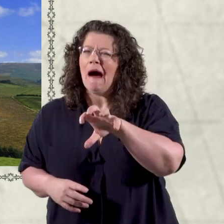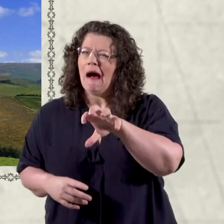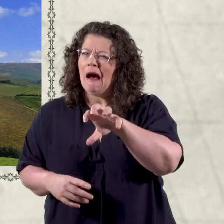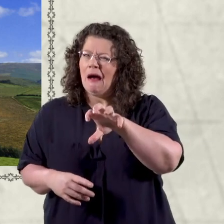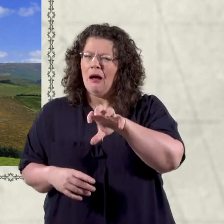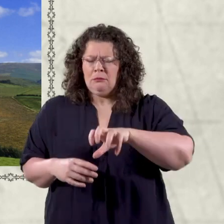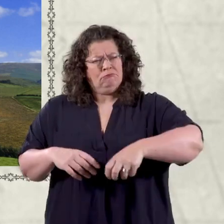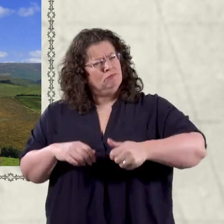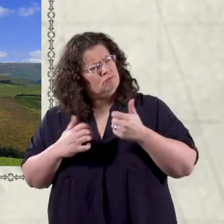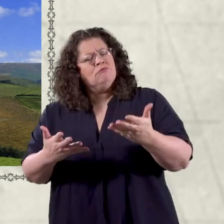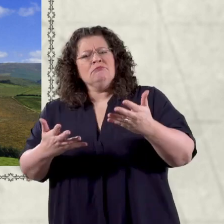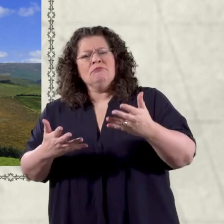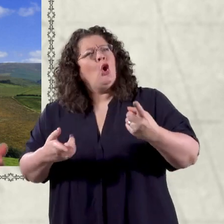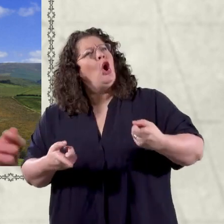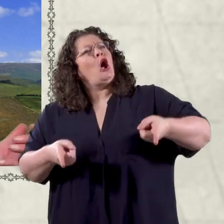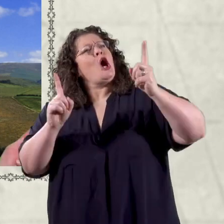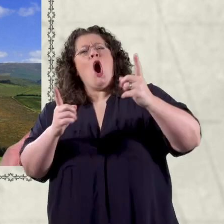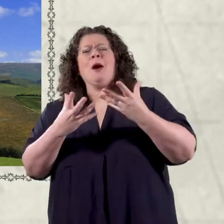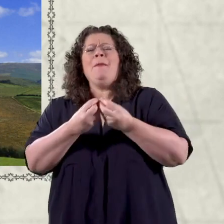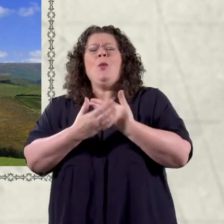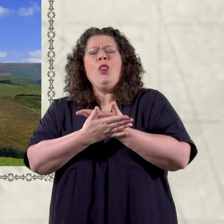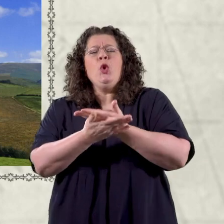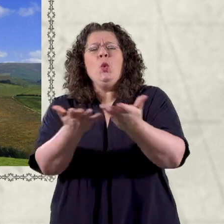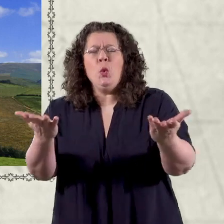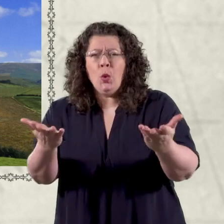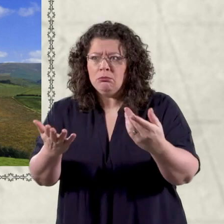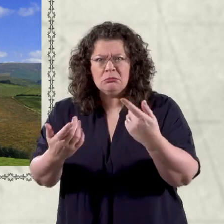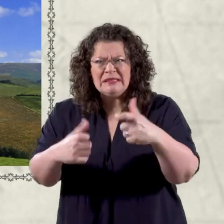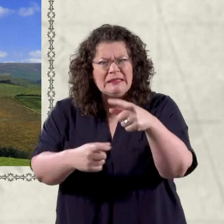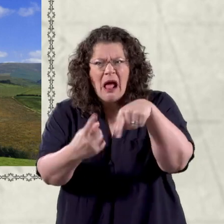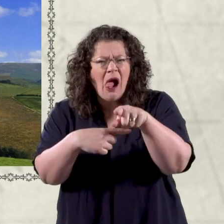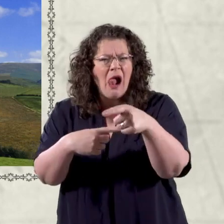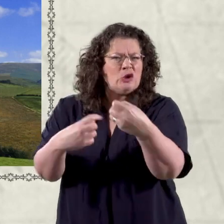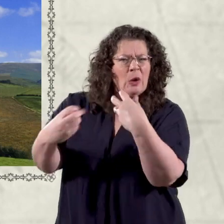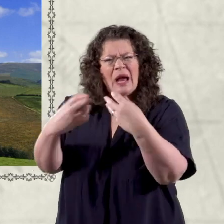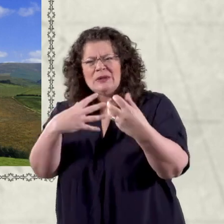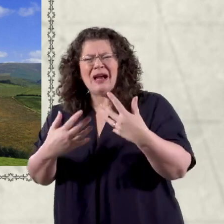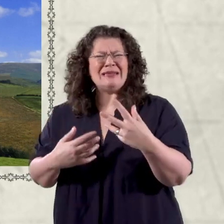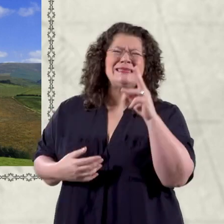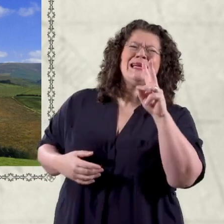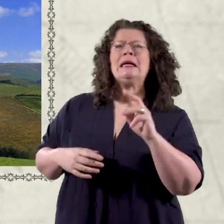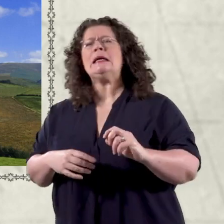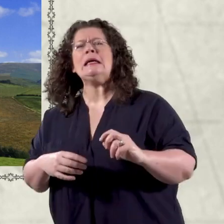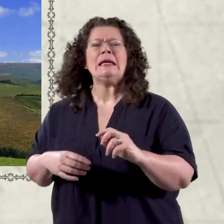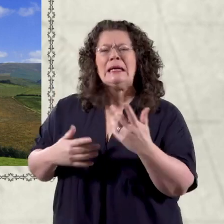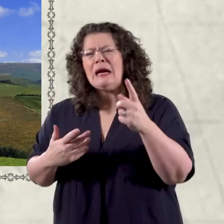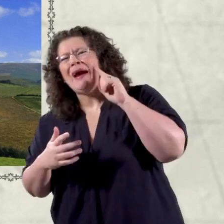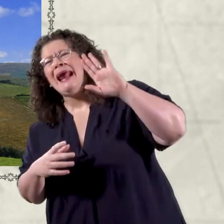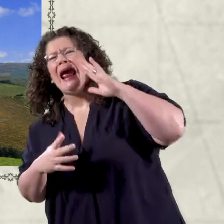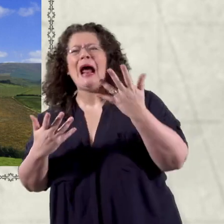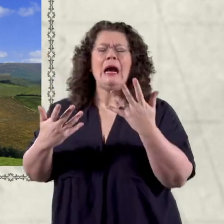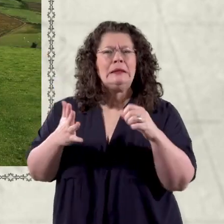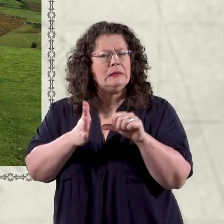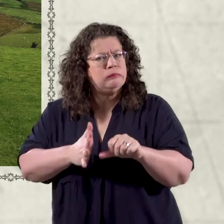louder. Greetings, God be with you. No, they were still shouting, I can't see you still. I can't hear you either.